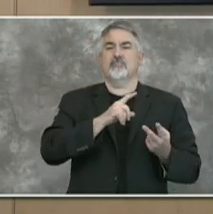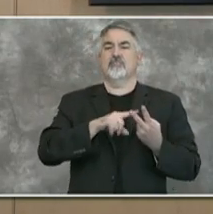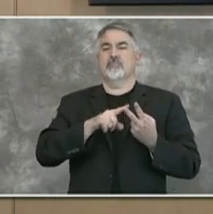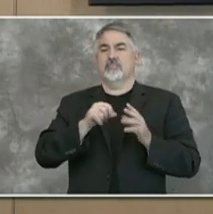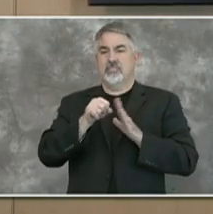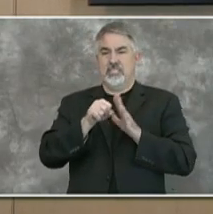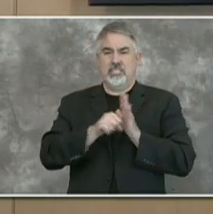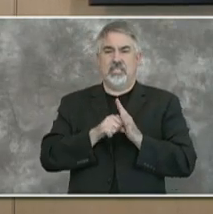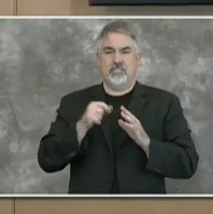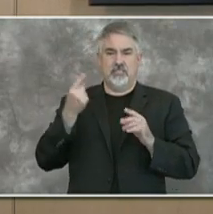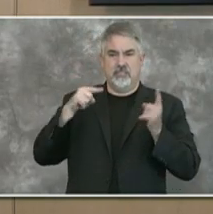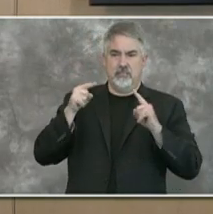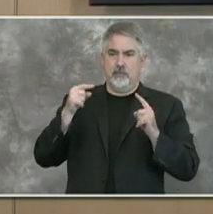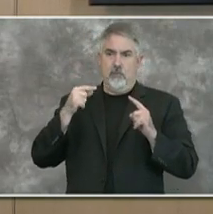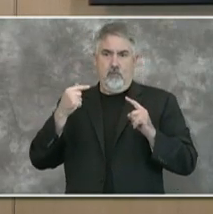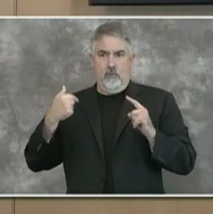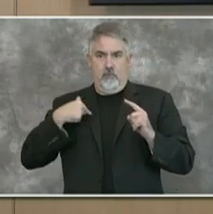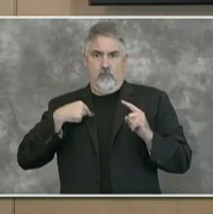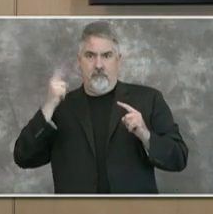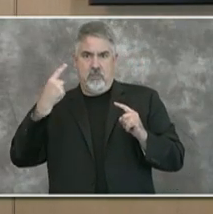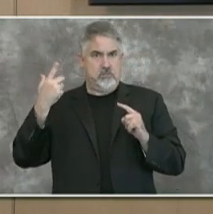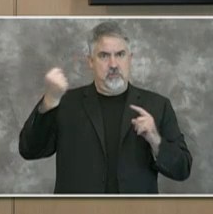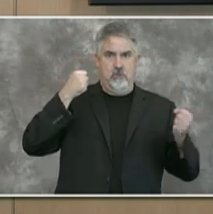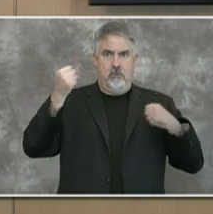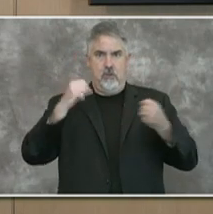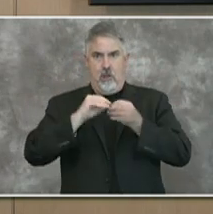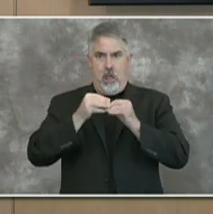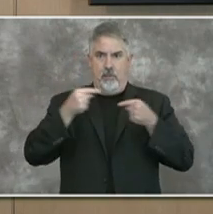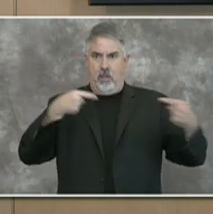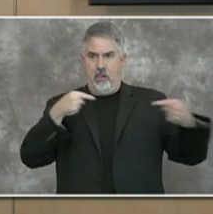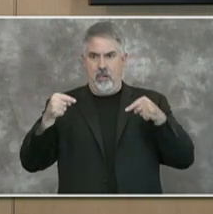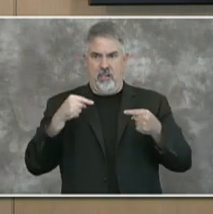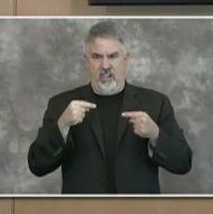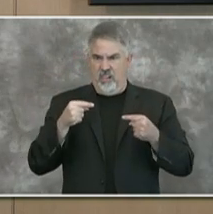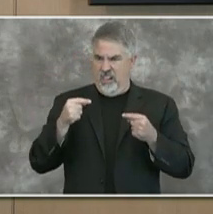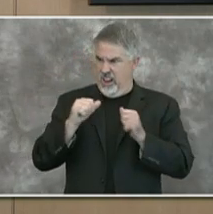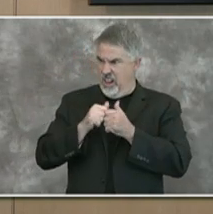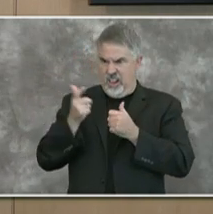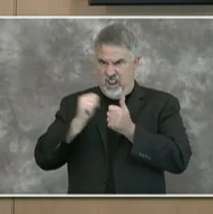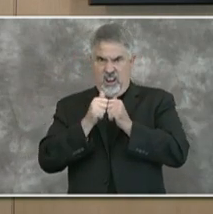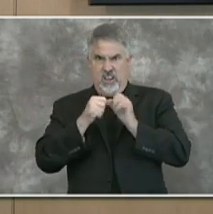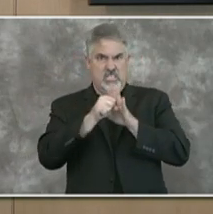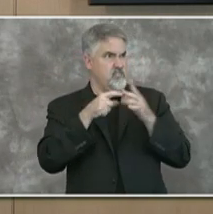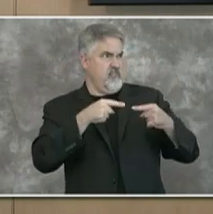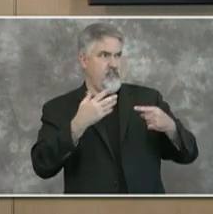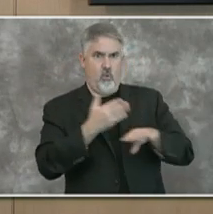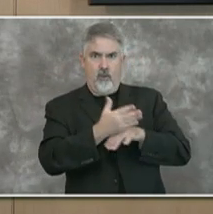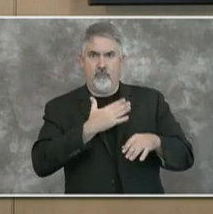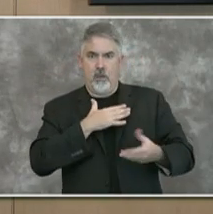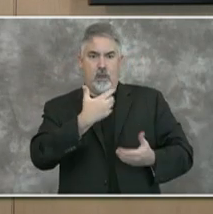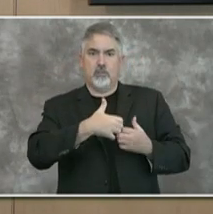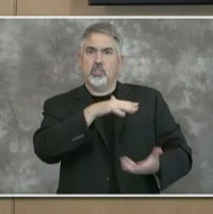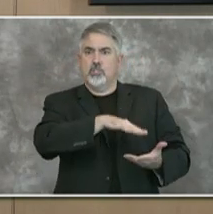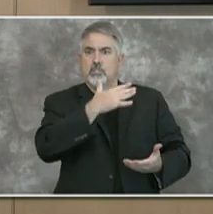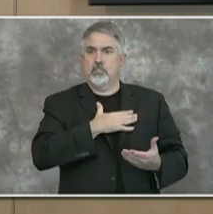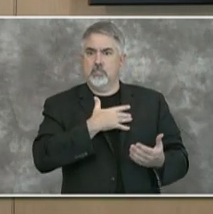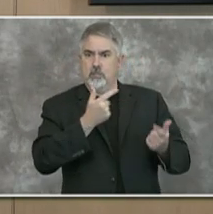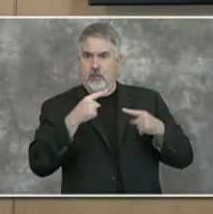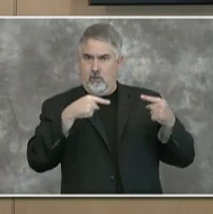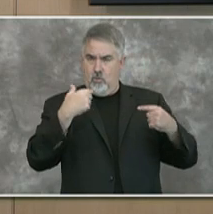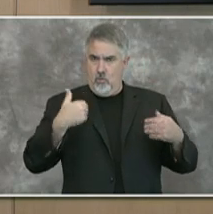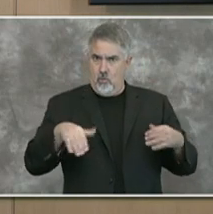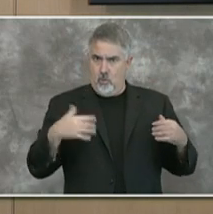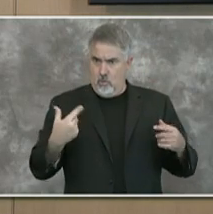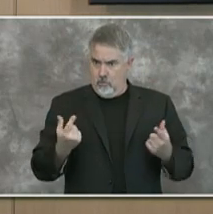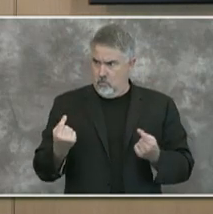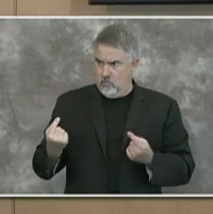Like, are we competing with LA County? Are we competing with Sacramento County for supplies? Or how does that kind of work on a county level? Well, I'll let Rob